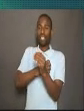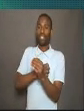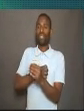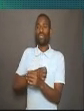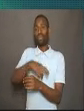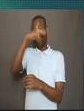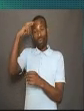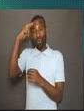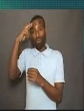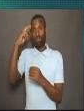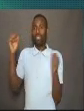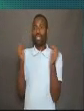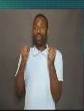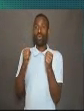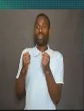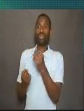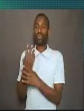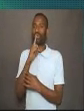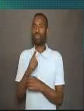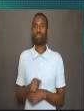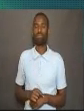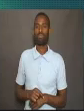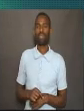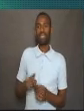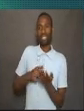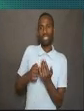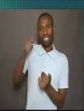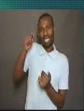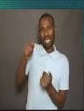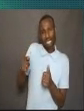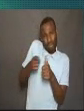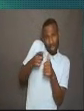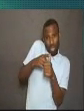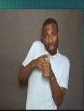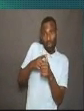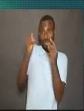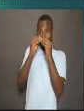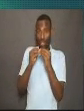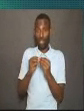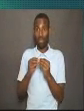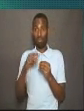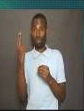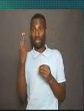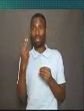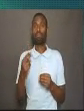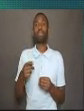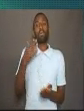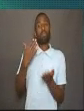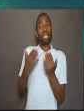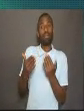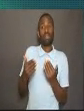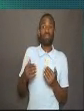To apply this logic to our initial equation, we may simplify our calculations